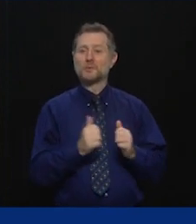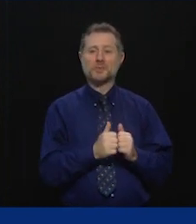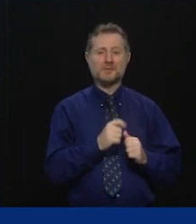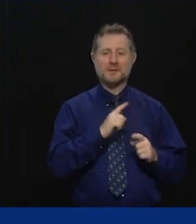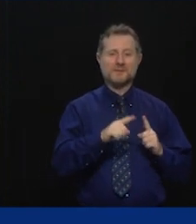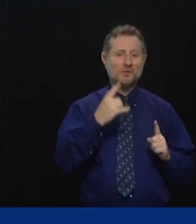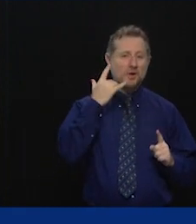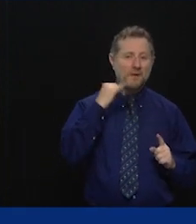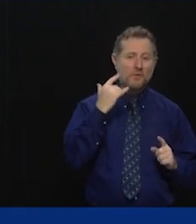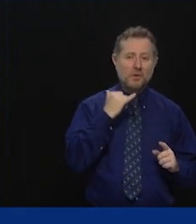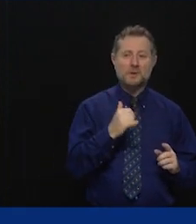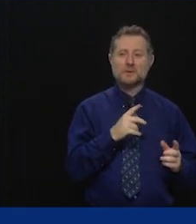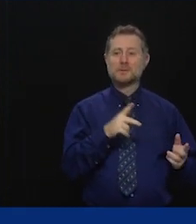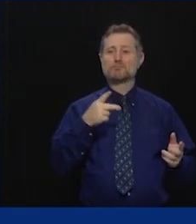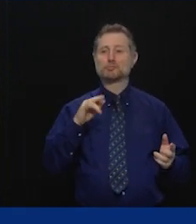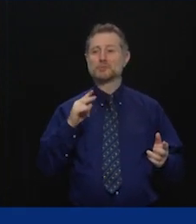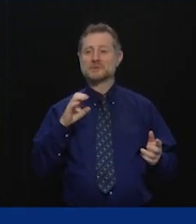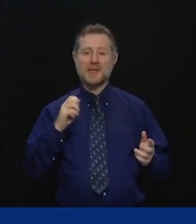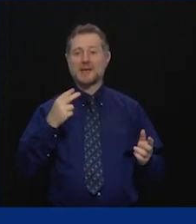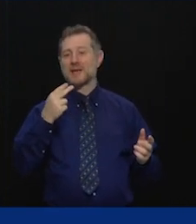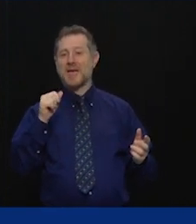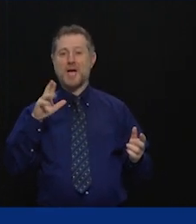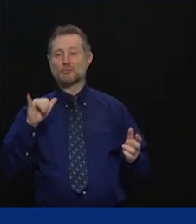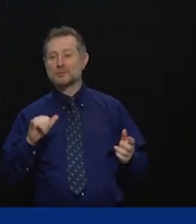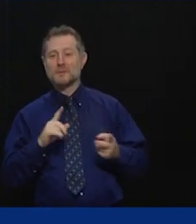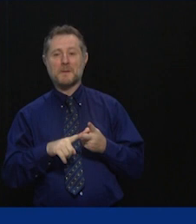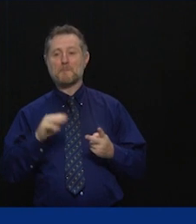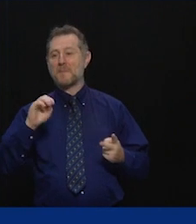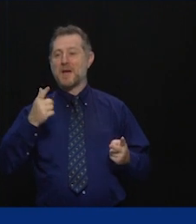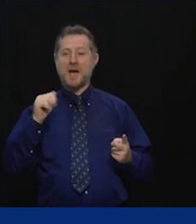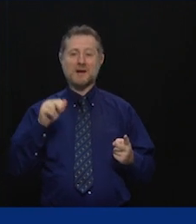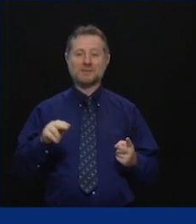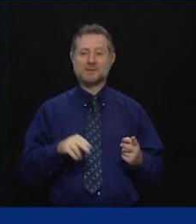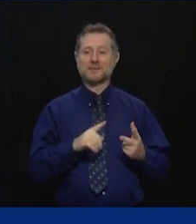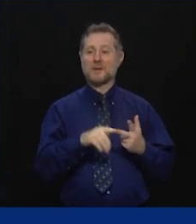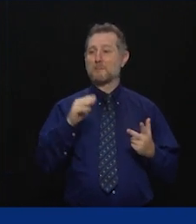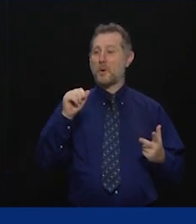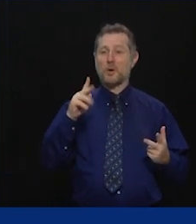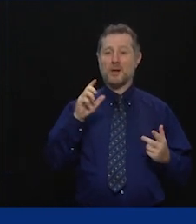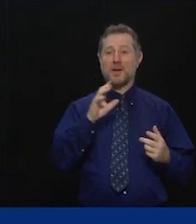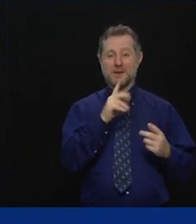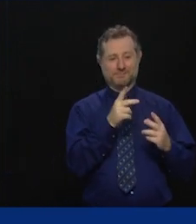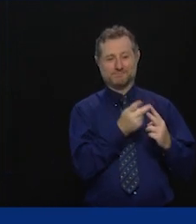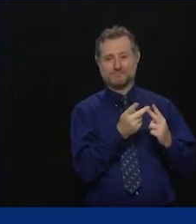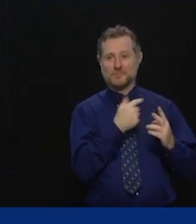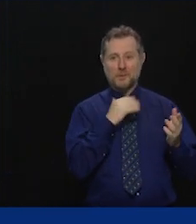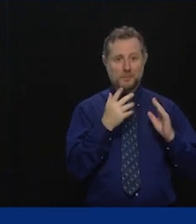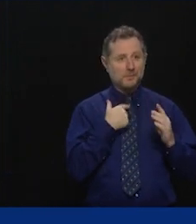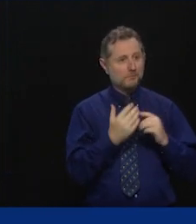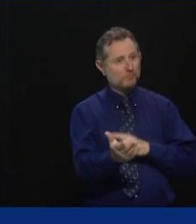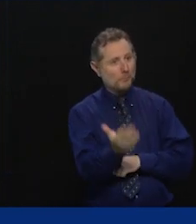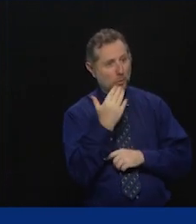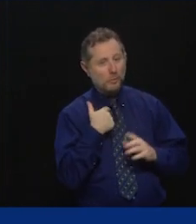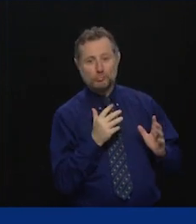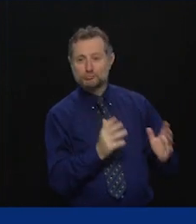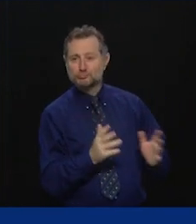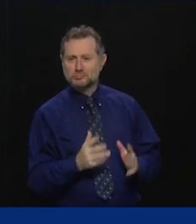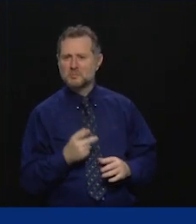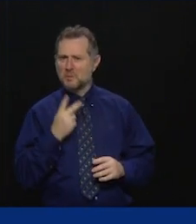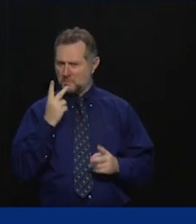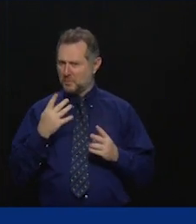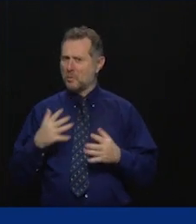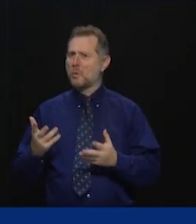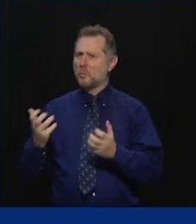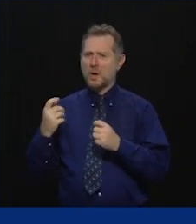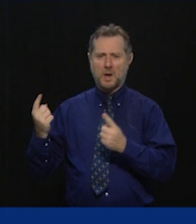Prince Harry and Meghan Markle. All this is showing that we are coming back. We're almost there, and these numbers help give people the